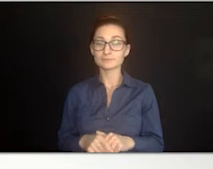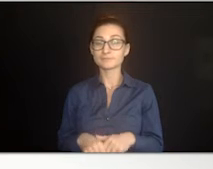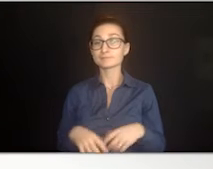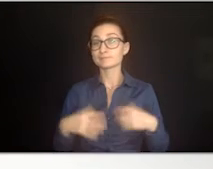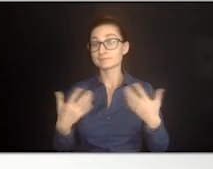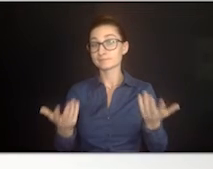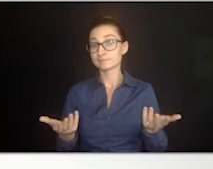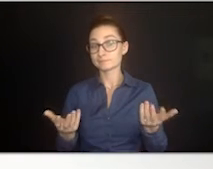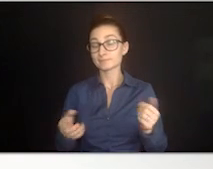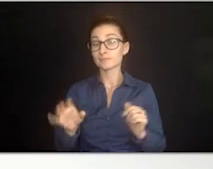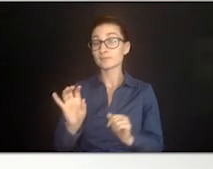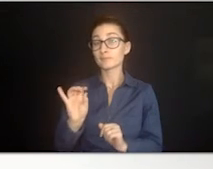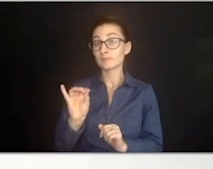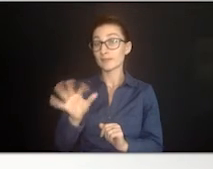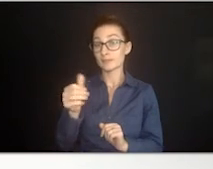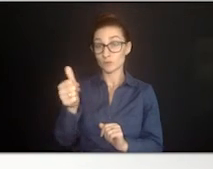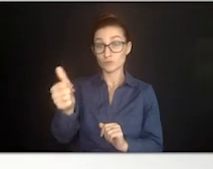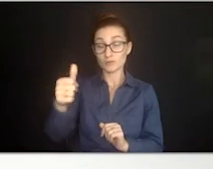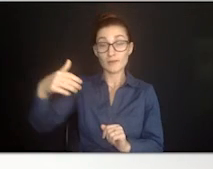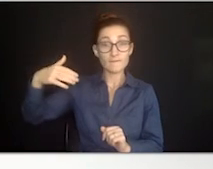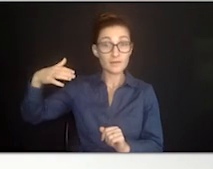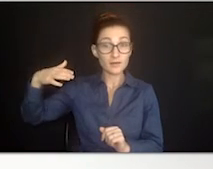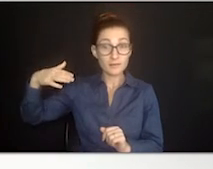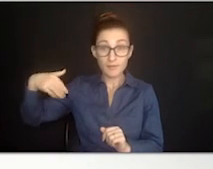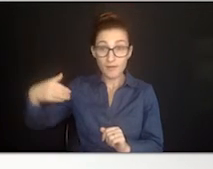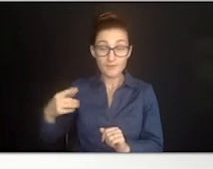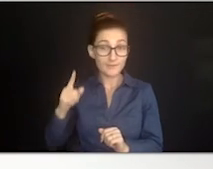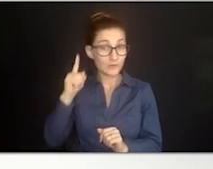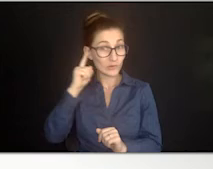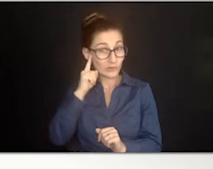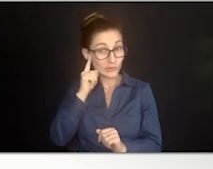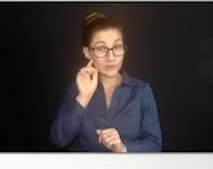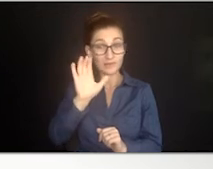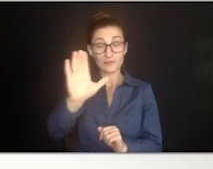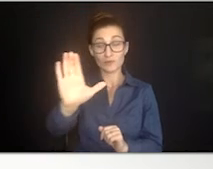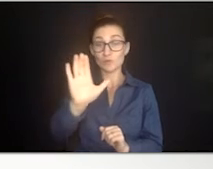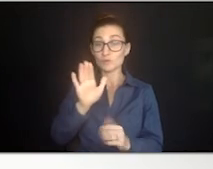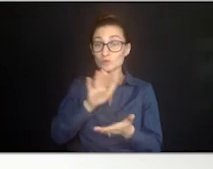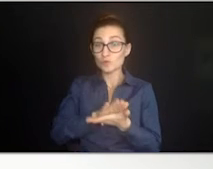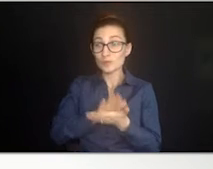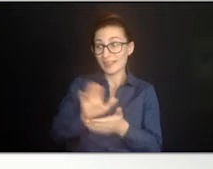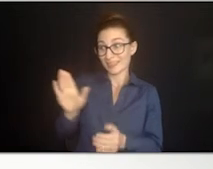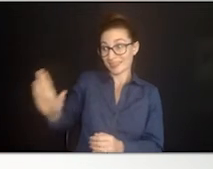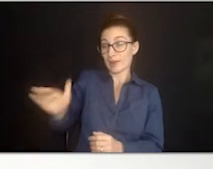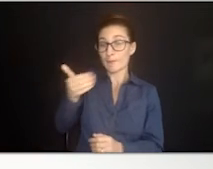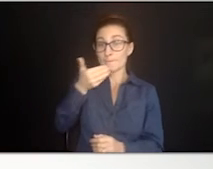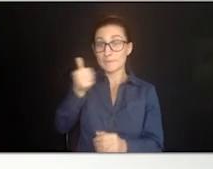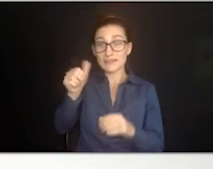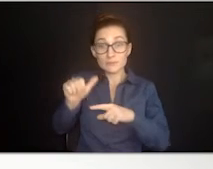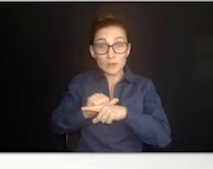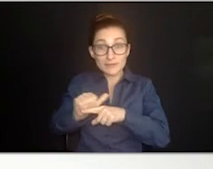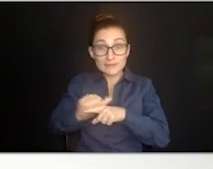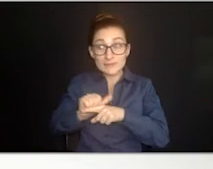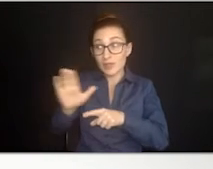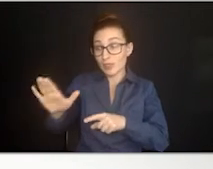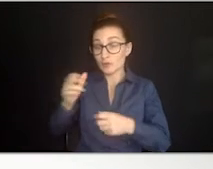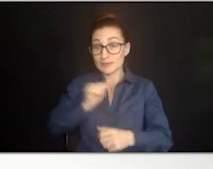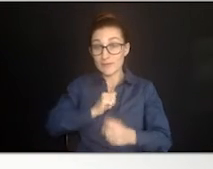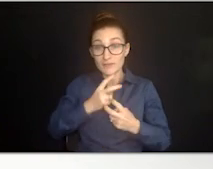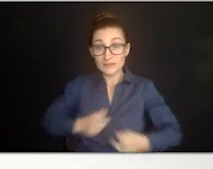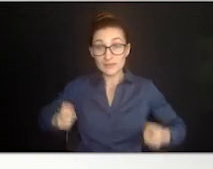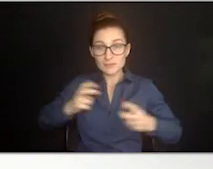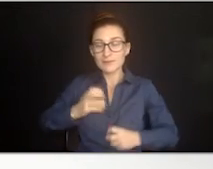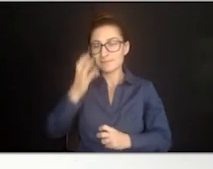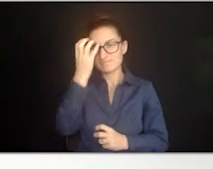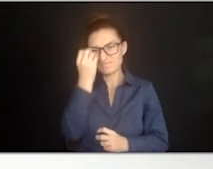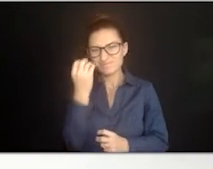So if you haven't been a part of or have not heard of your school's best practices for inclusive education self-assessment, just know